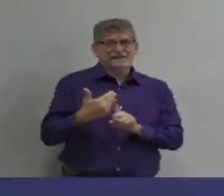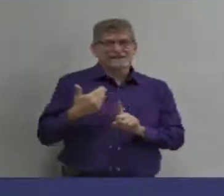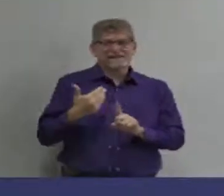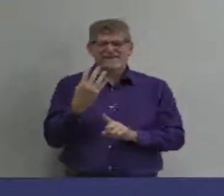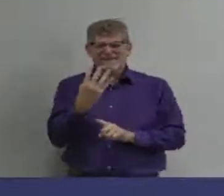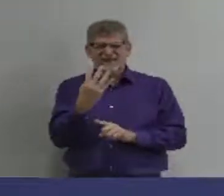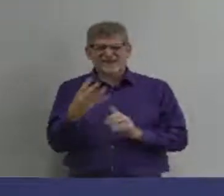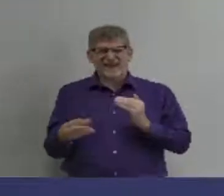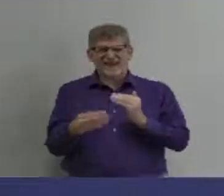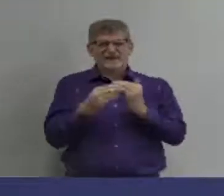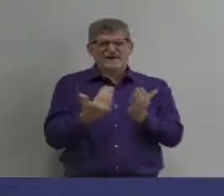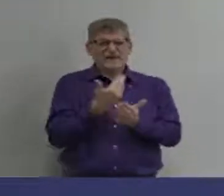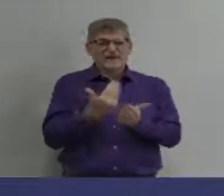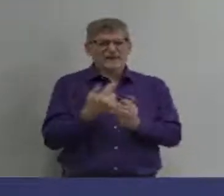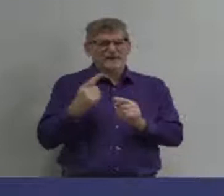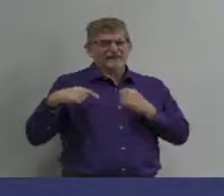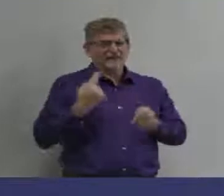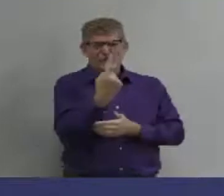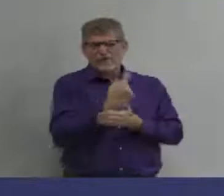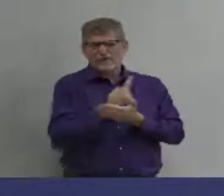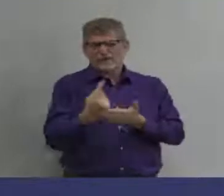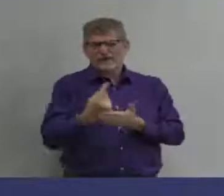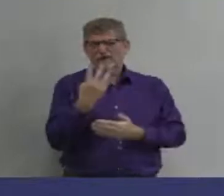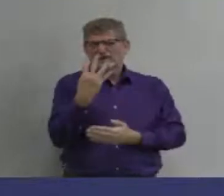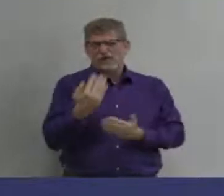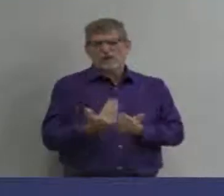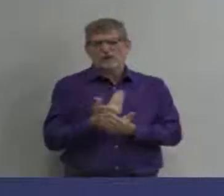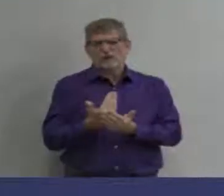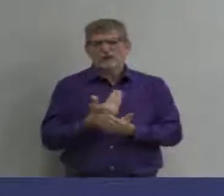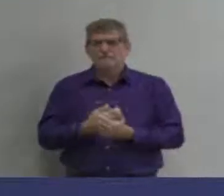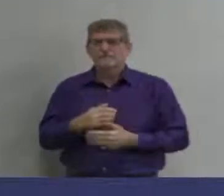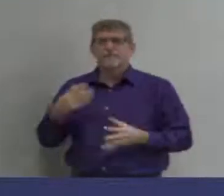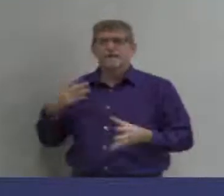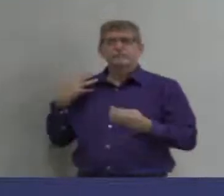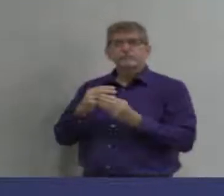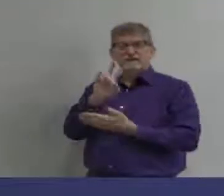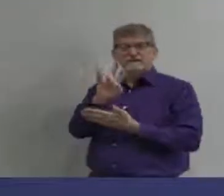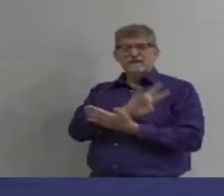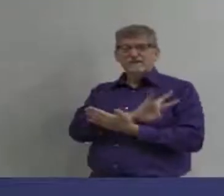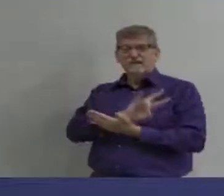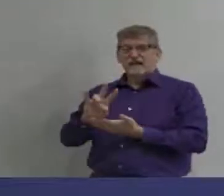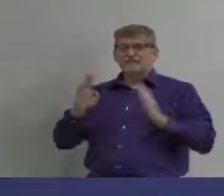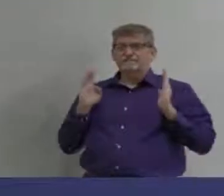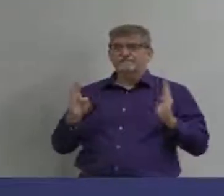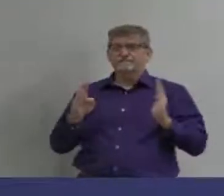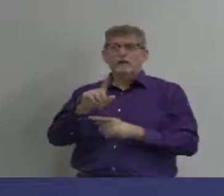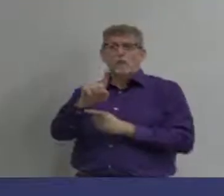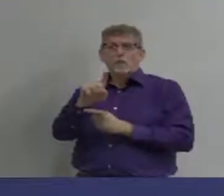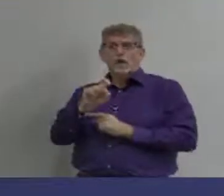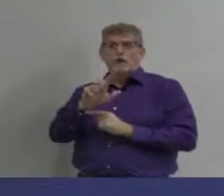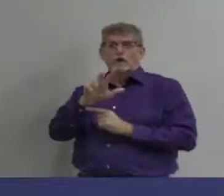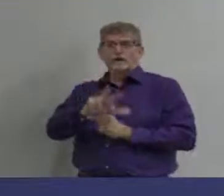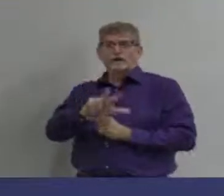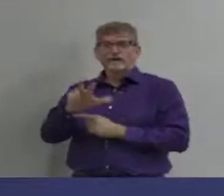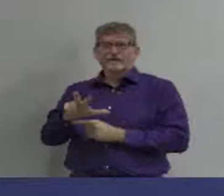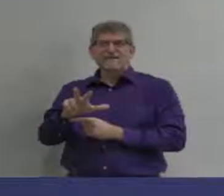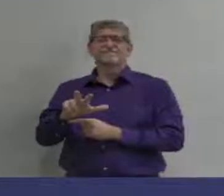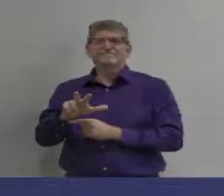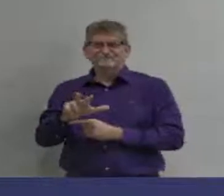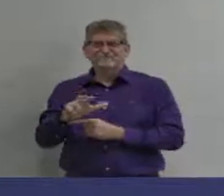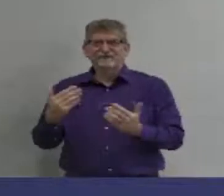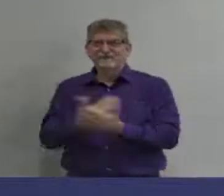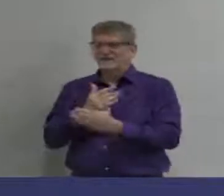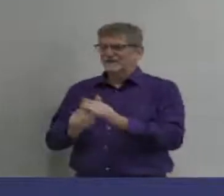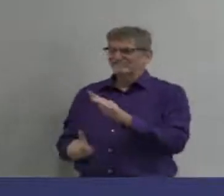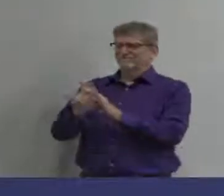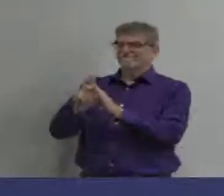of COVID-19. In the last 7 days, we've had 133 new cases, and in the last 28 days, just over 1,000 new